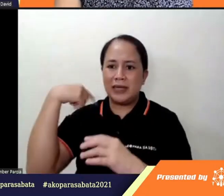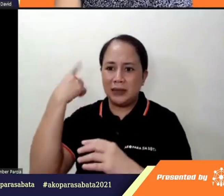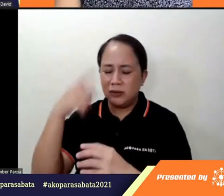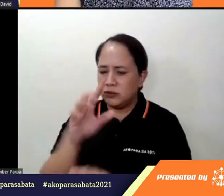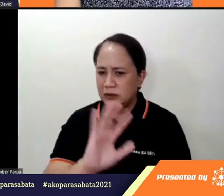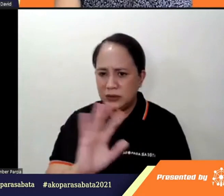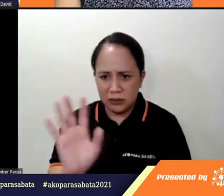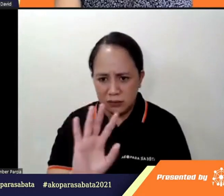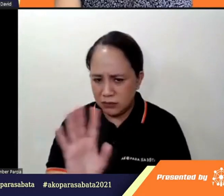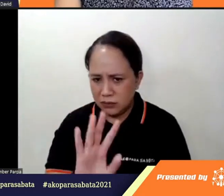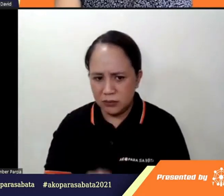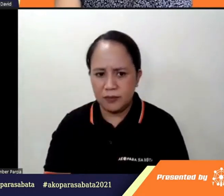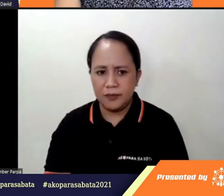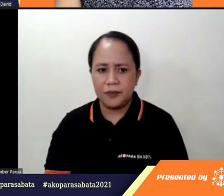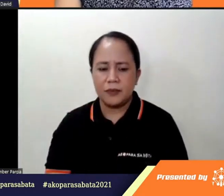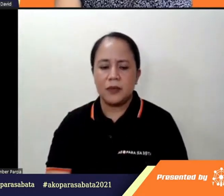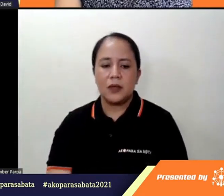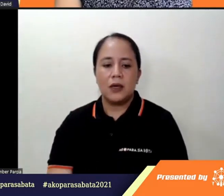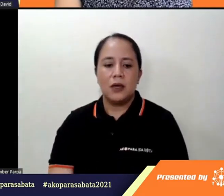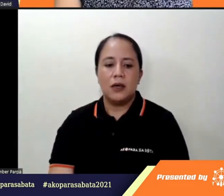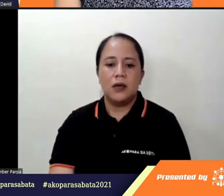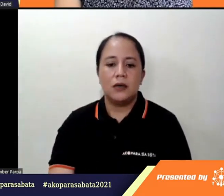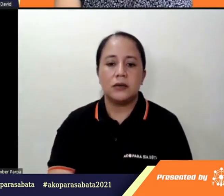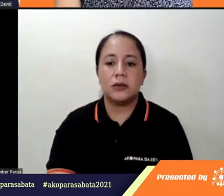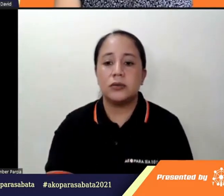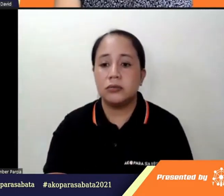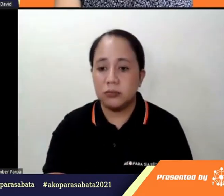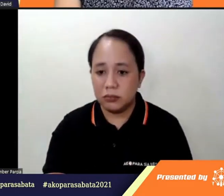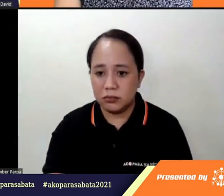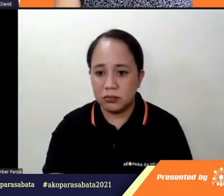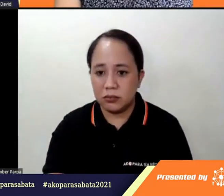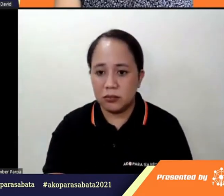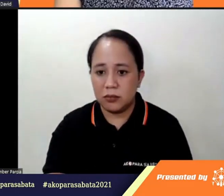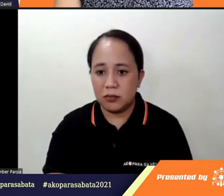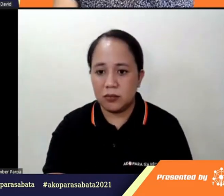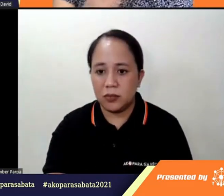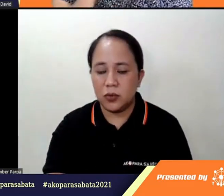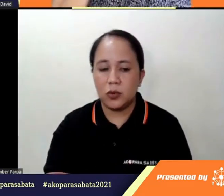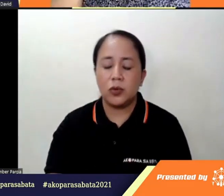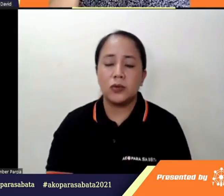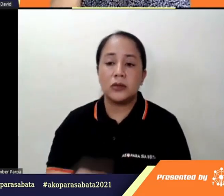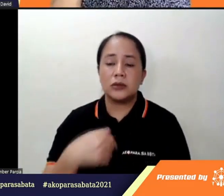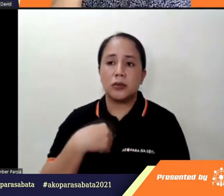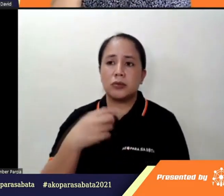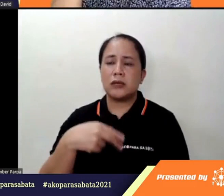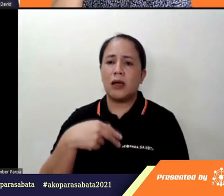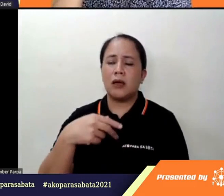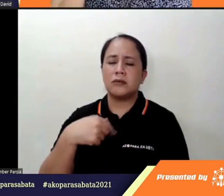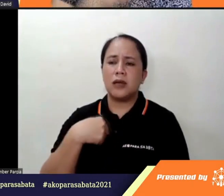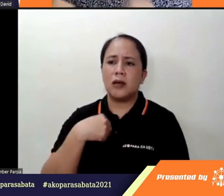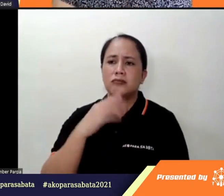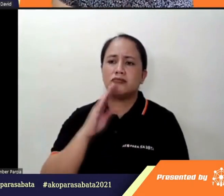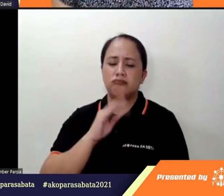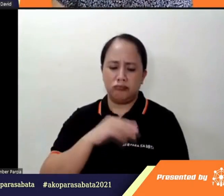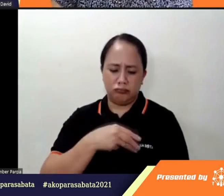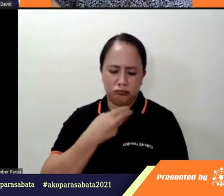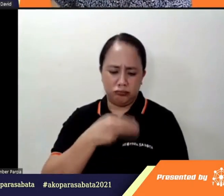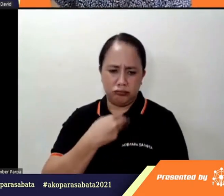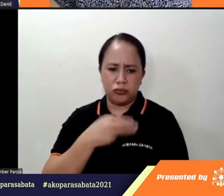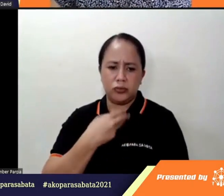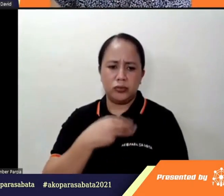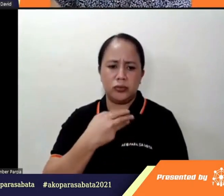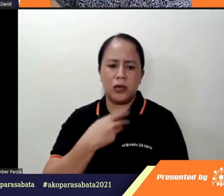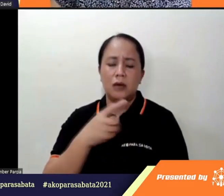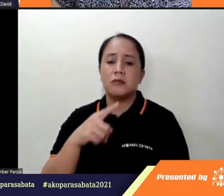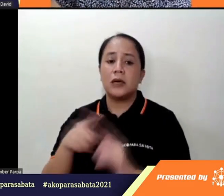know, and that everybody has highs and lows, but you will need help, but